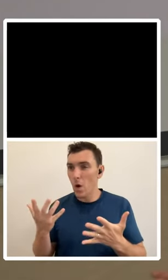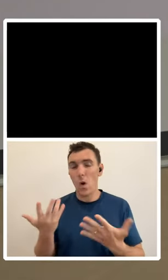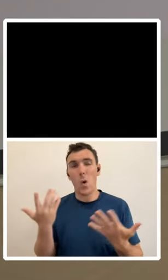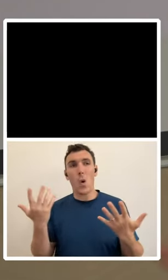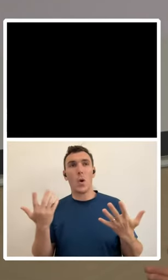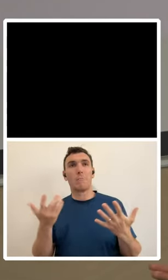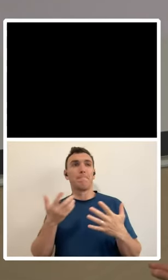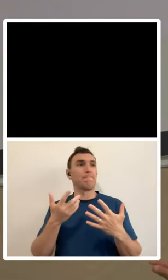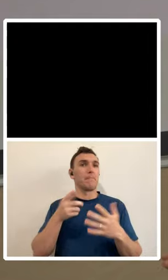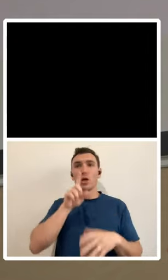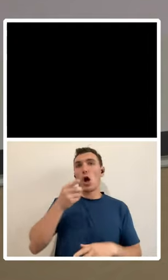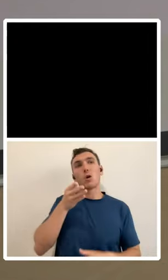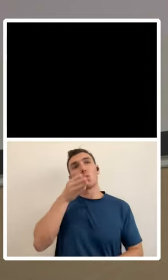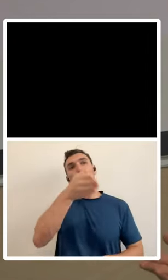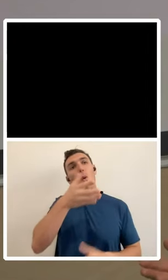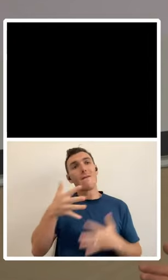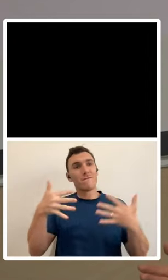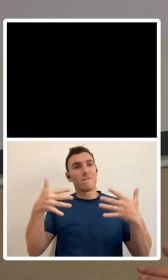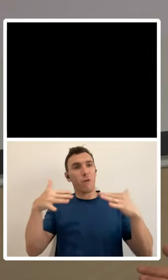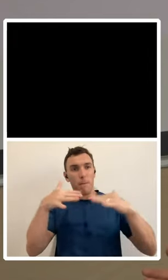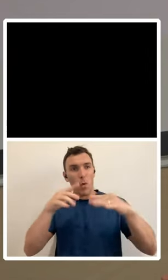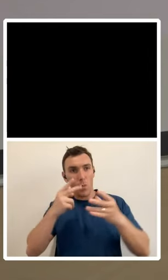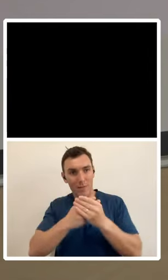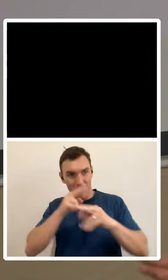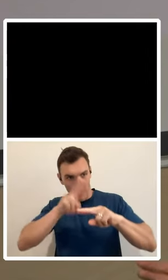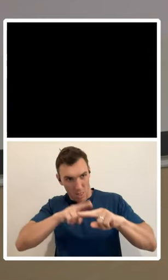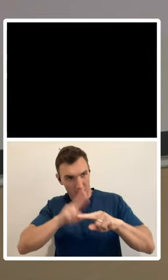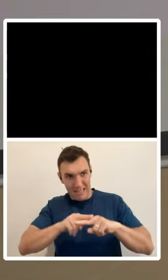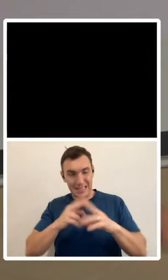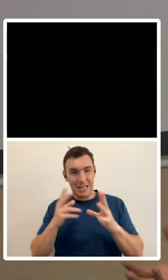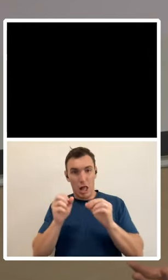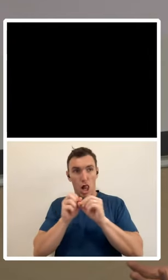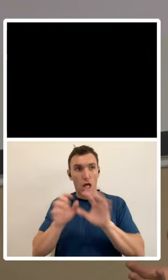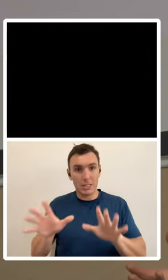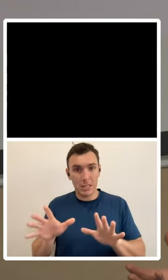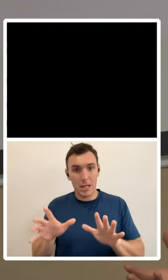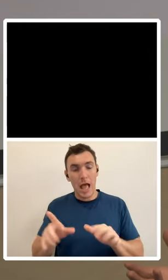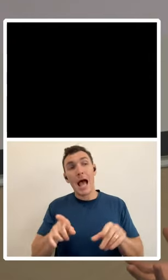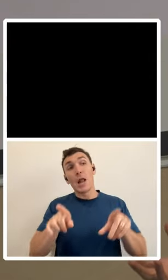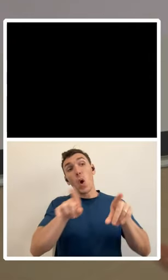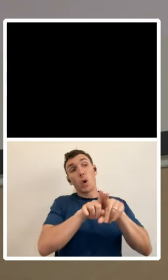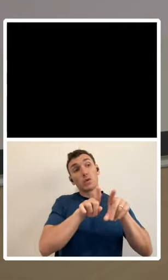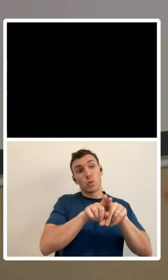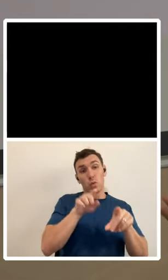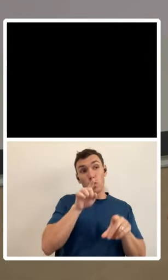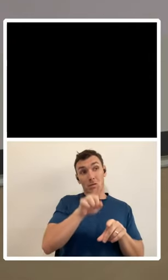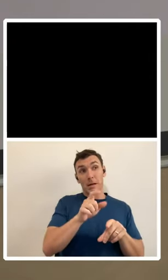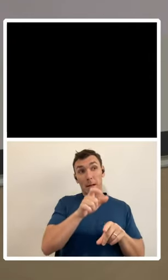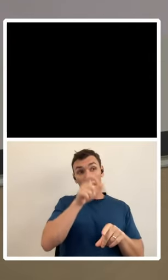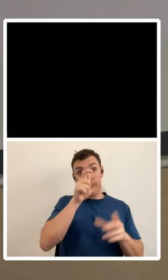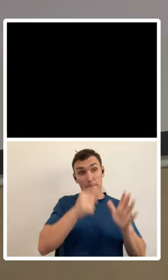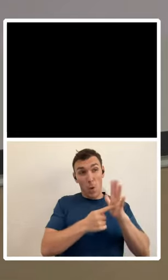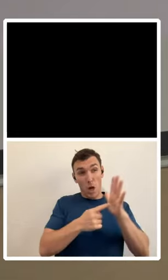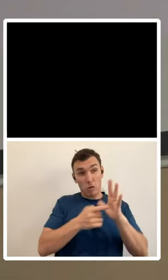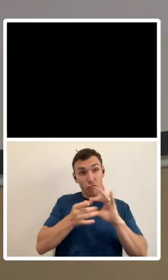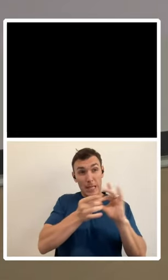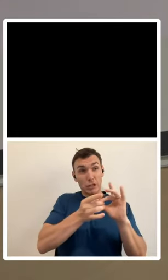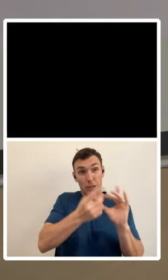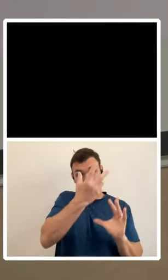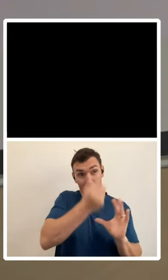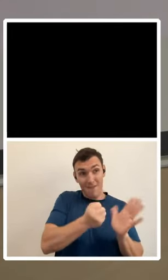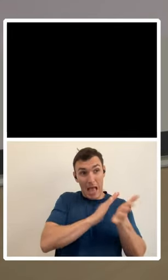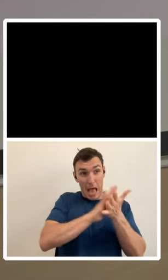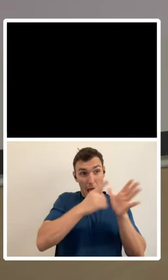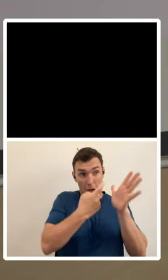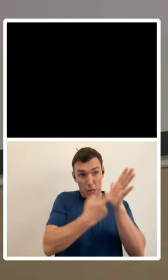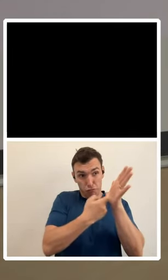Ultimately, I think the biggest loss in the book is you losing Harry, because that to me is like the pivotal relationship in the book, above and beyond his girls. And then at the end, really,